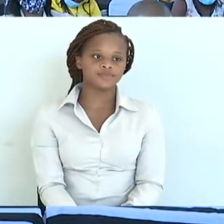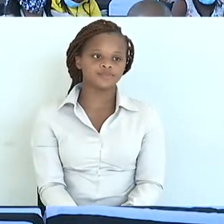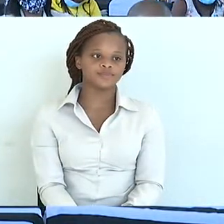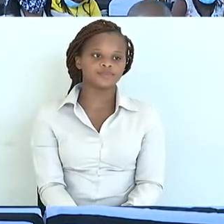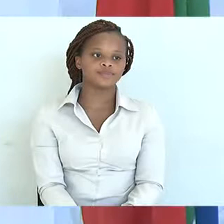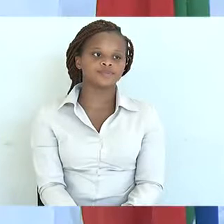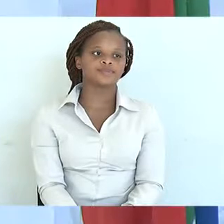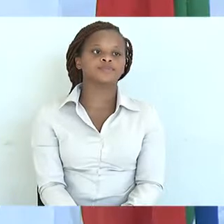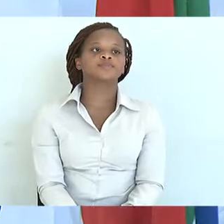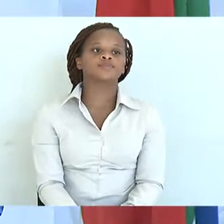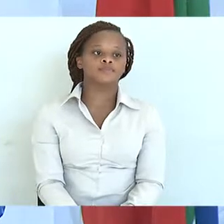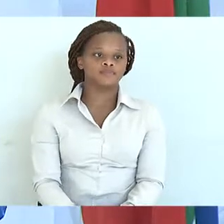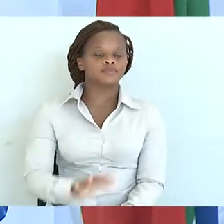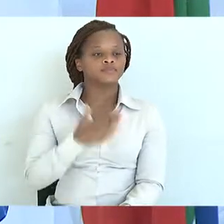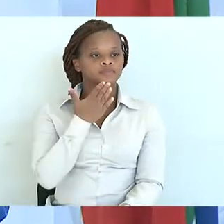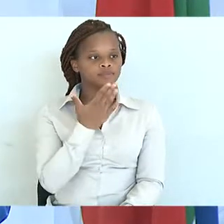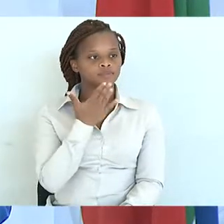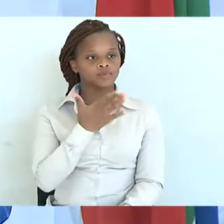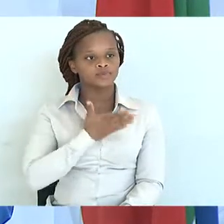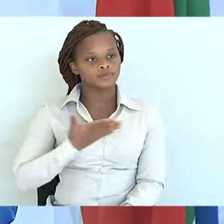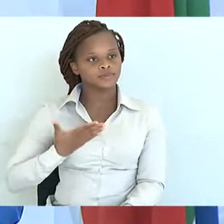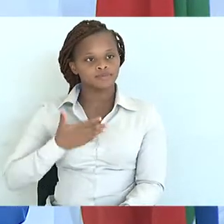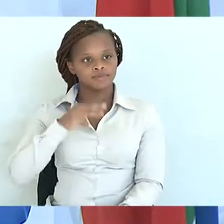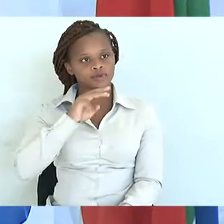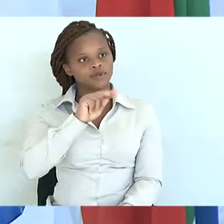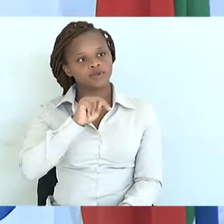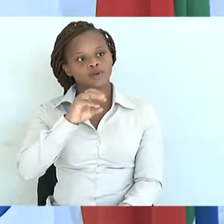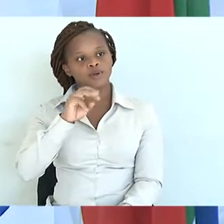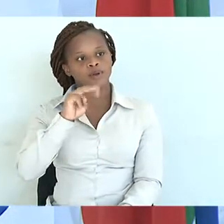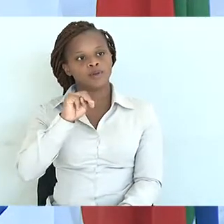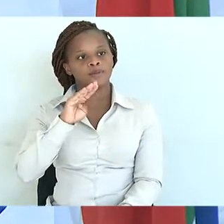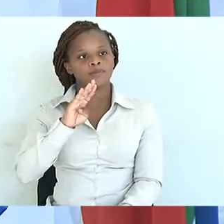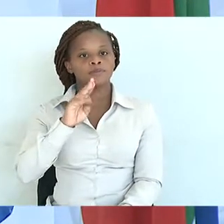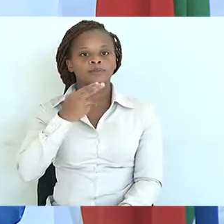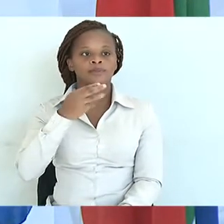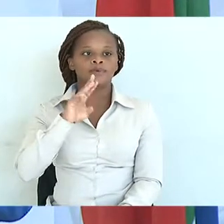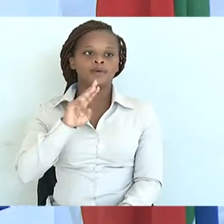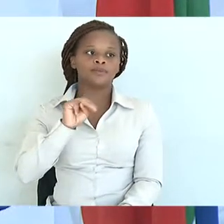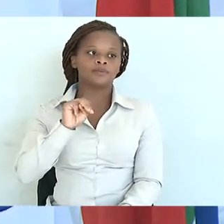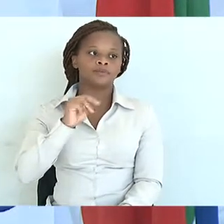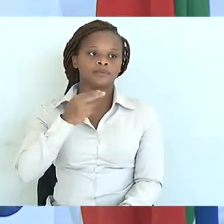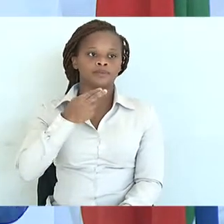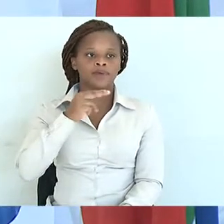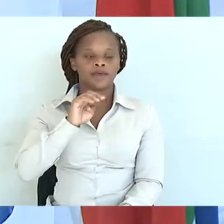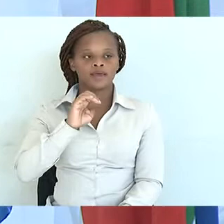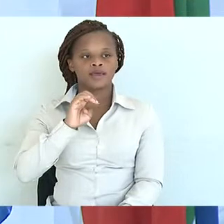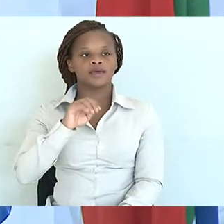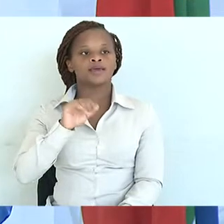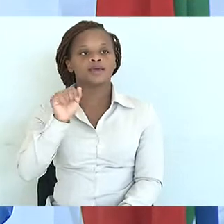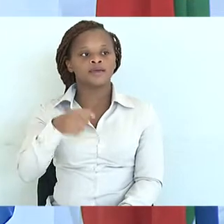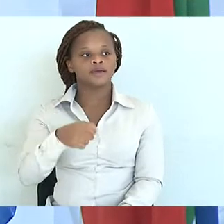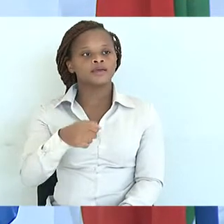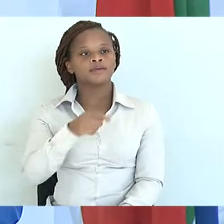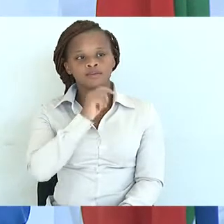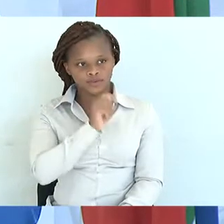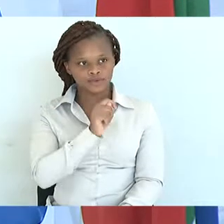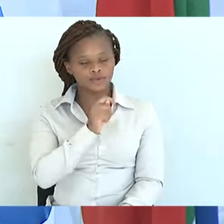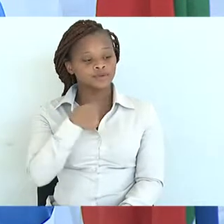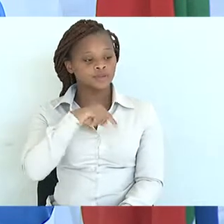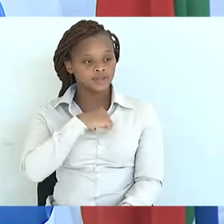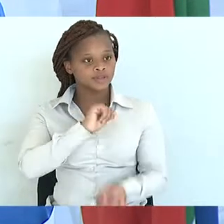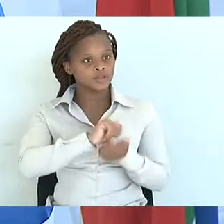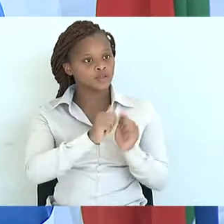Sibonge kumama uNombembe uqinisile ukuthi ama-smart cities esiwakhayo ufuna abe ama-friendly smart cities.